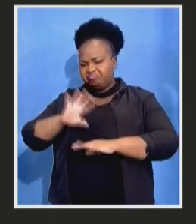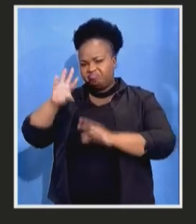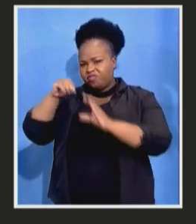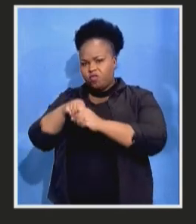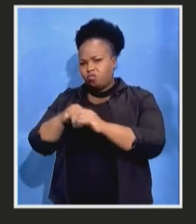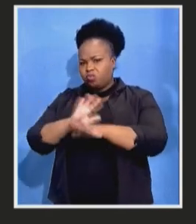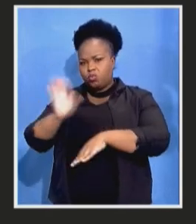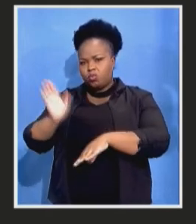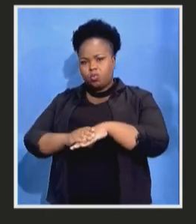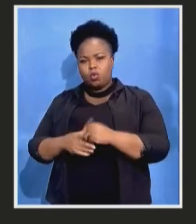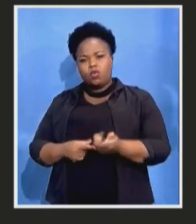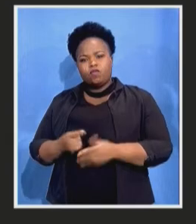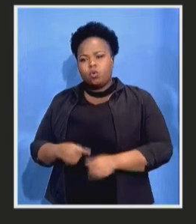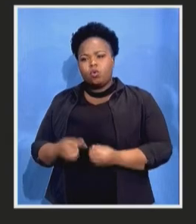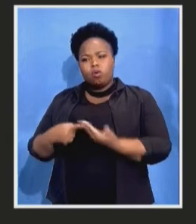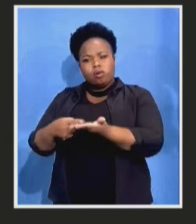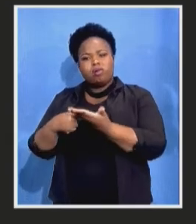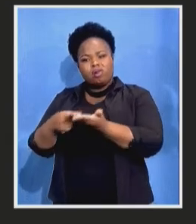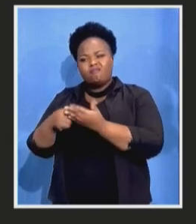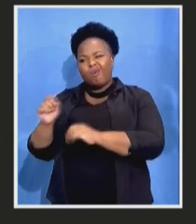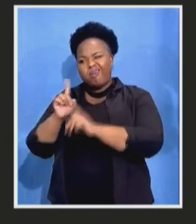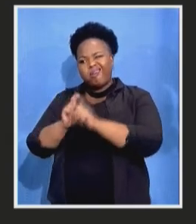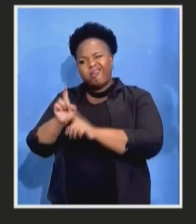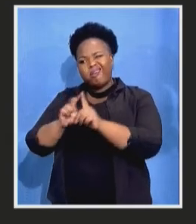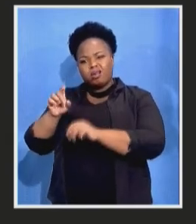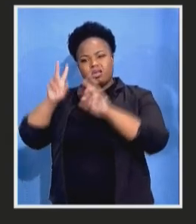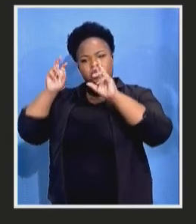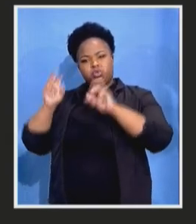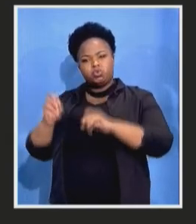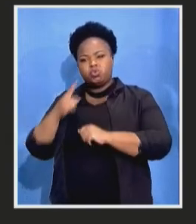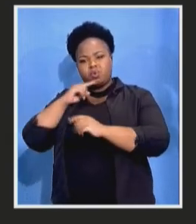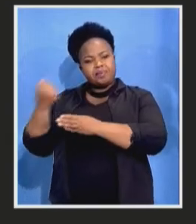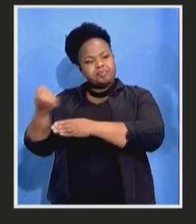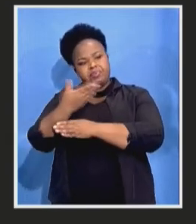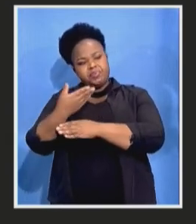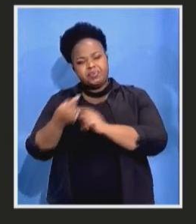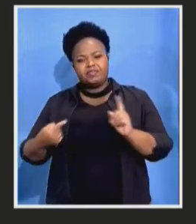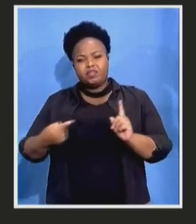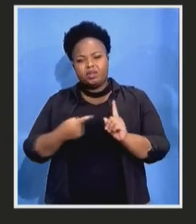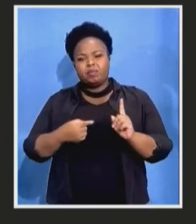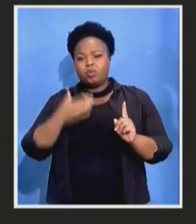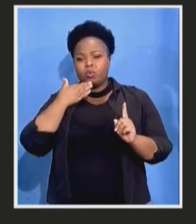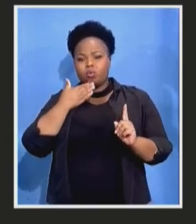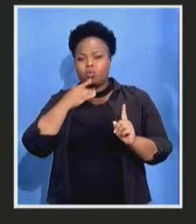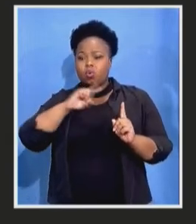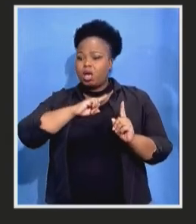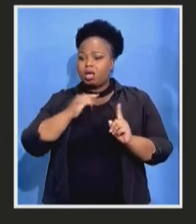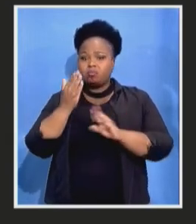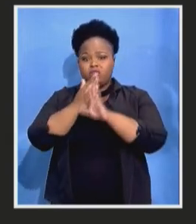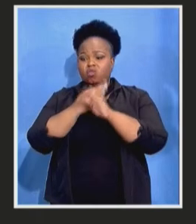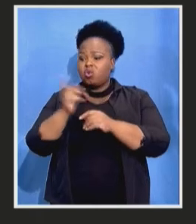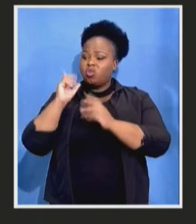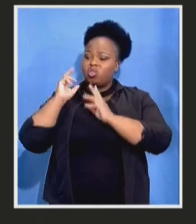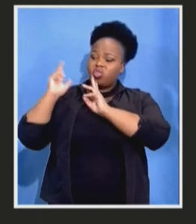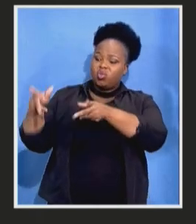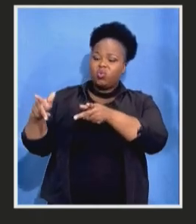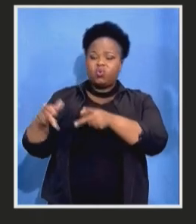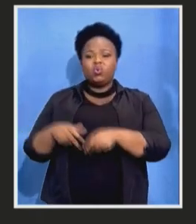that were issued against him by essentially walking out of the State Capture Commission of Inquiry. What do you make of the former